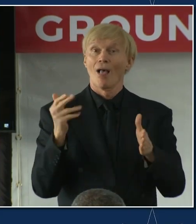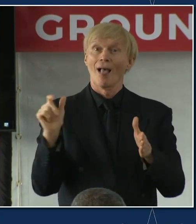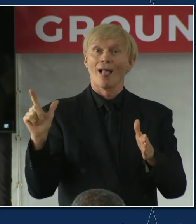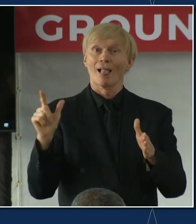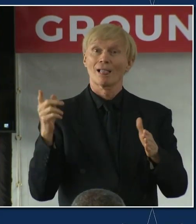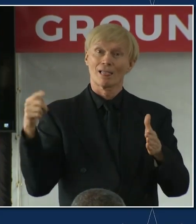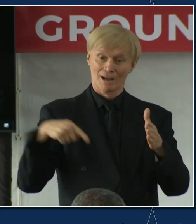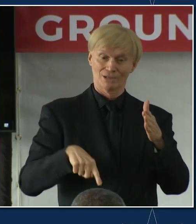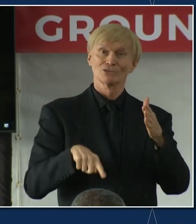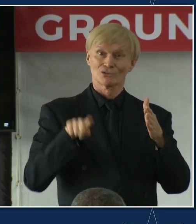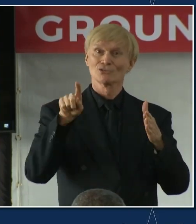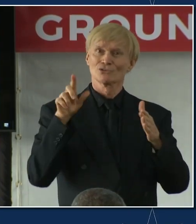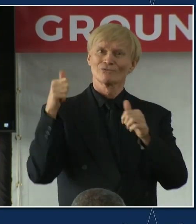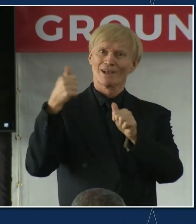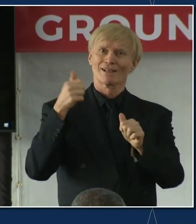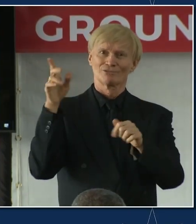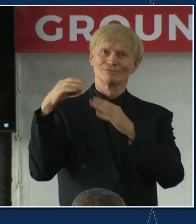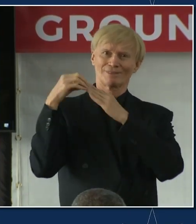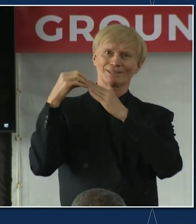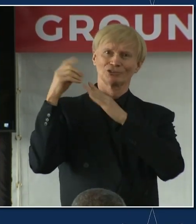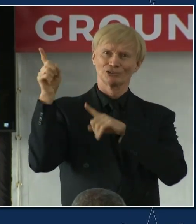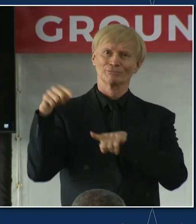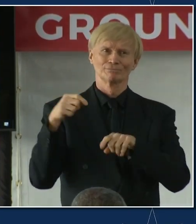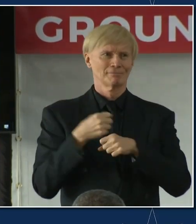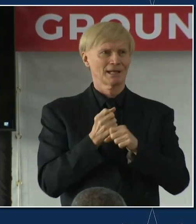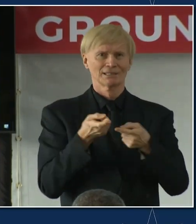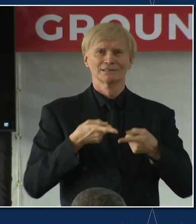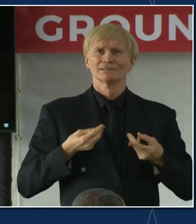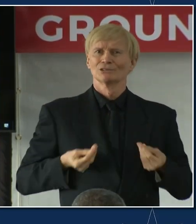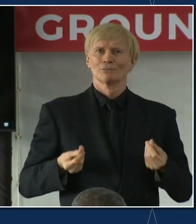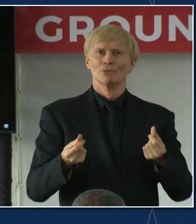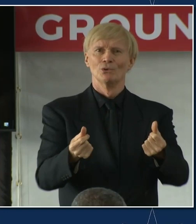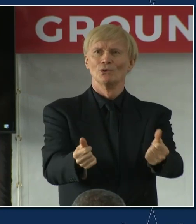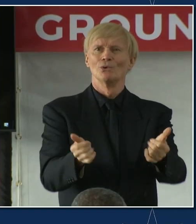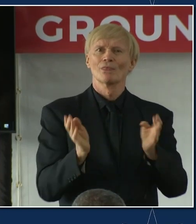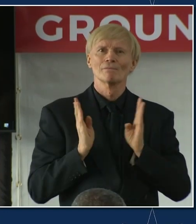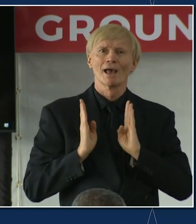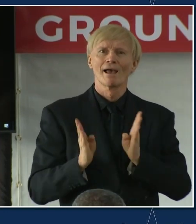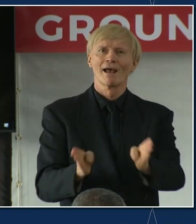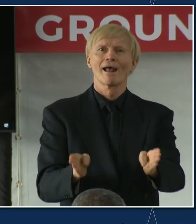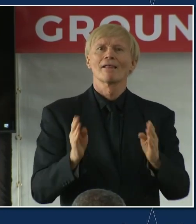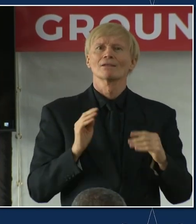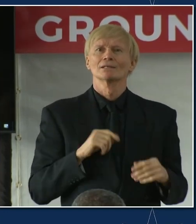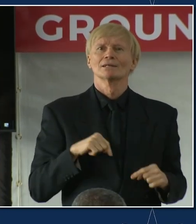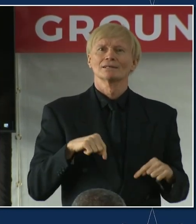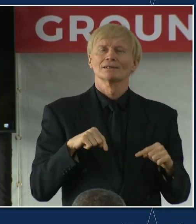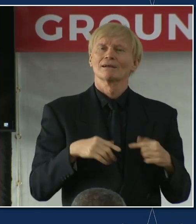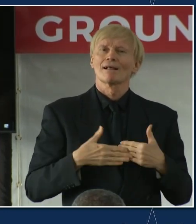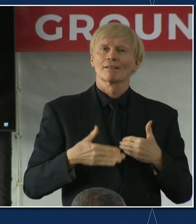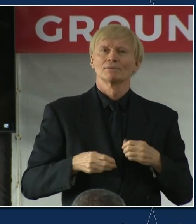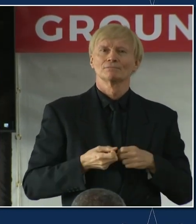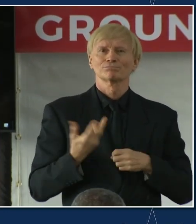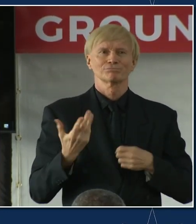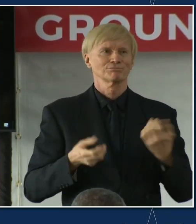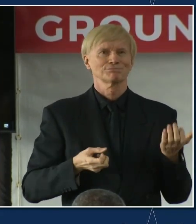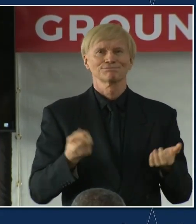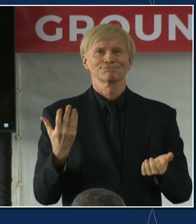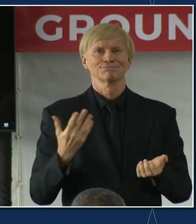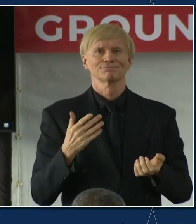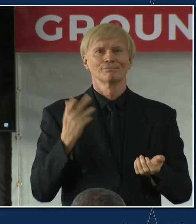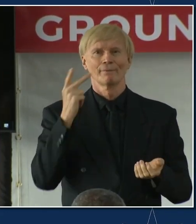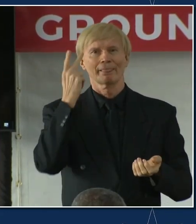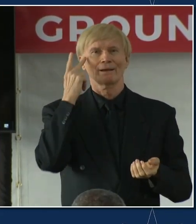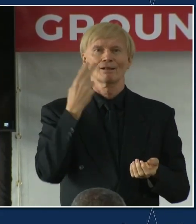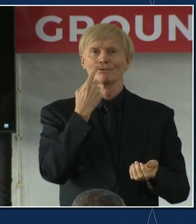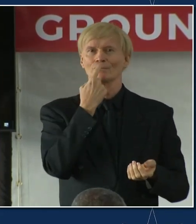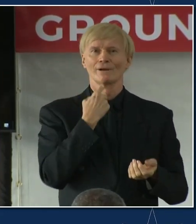leadership, for making this such an incredibly smooth path, for clearing out all of the so-called political